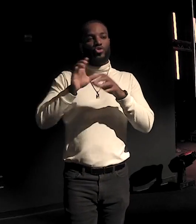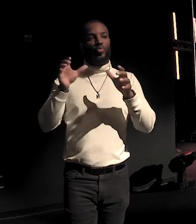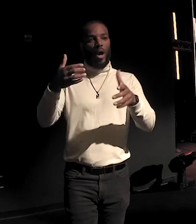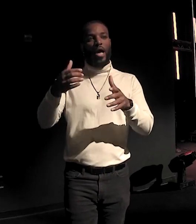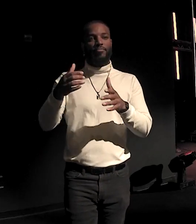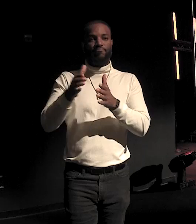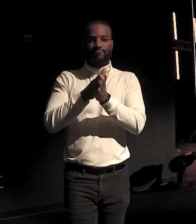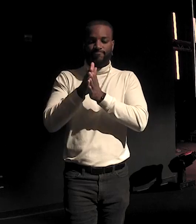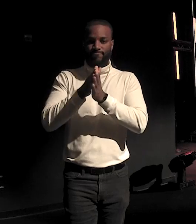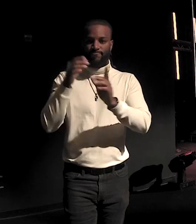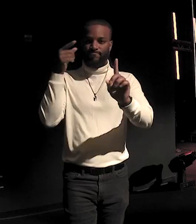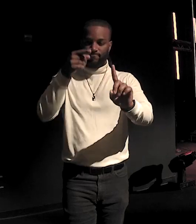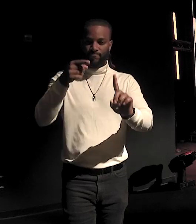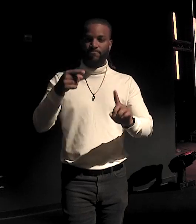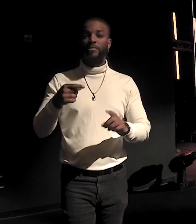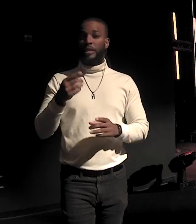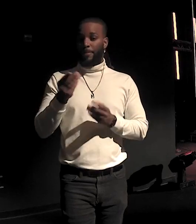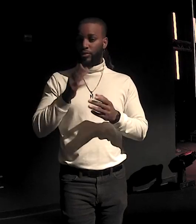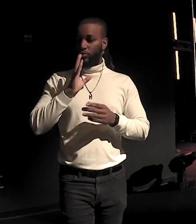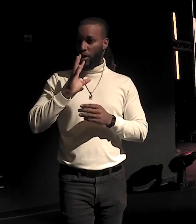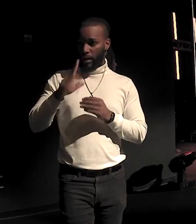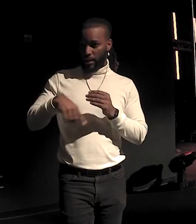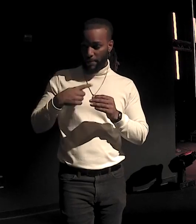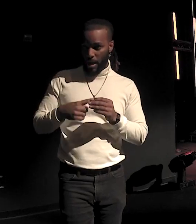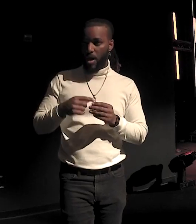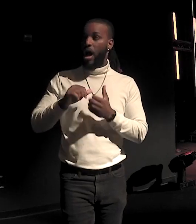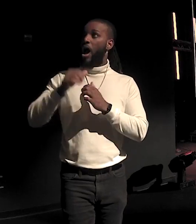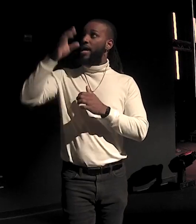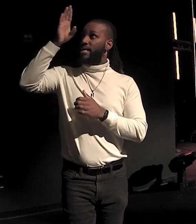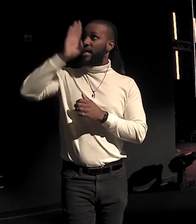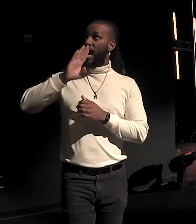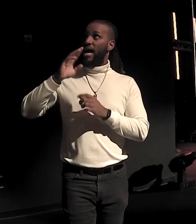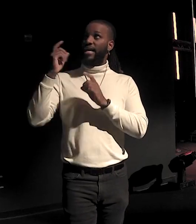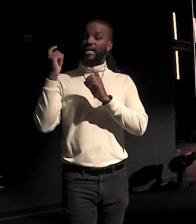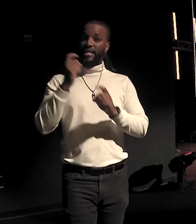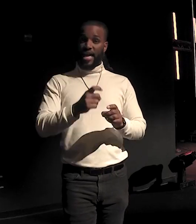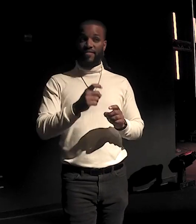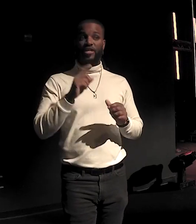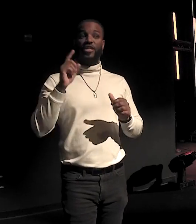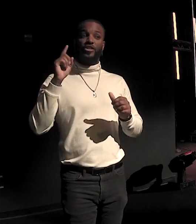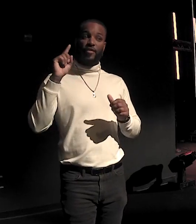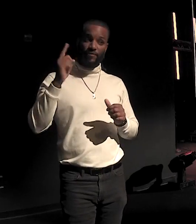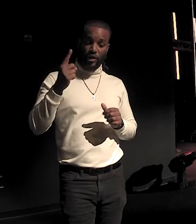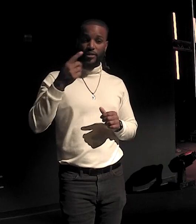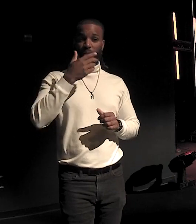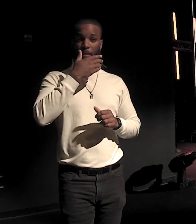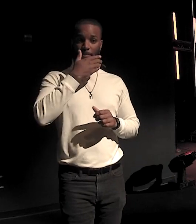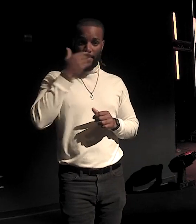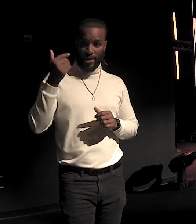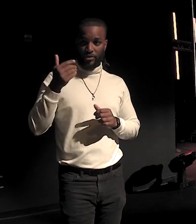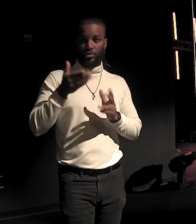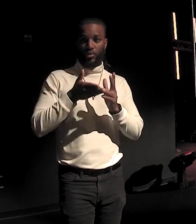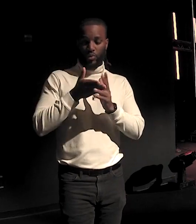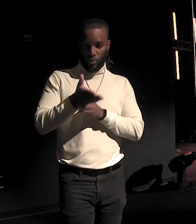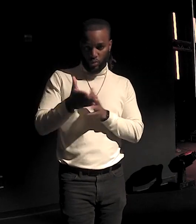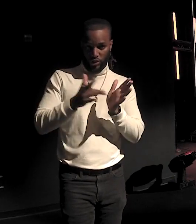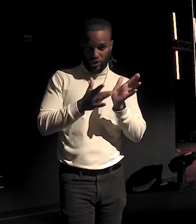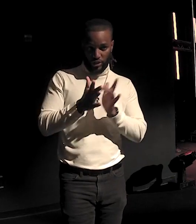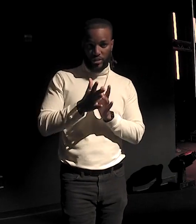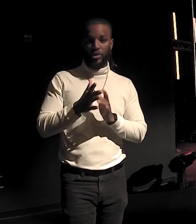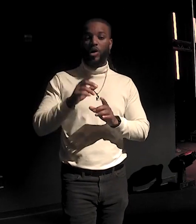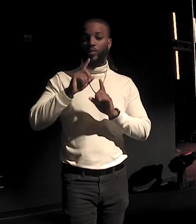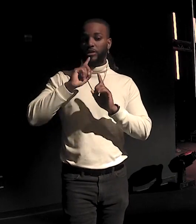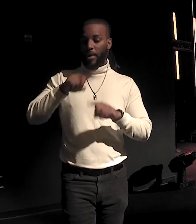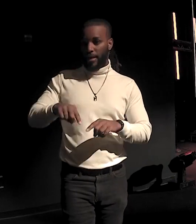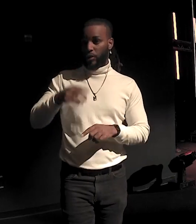initiative. And in student ministry, we talk about how God gave his first and his best through the person of Jesus. And so in response to